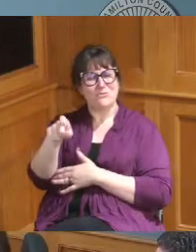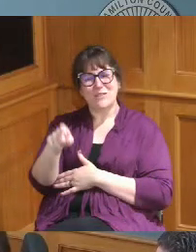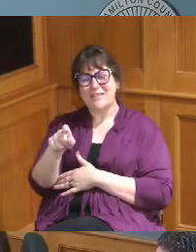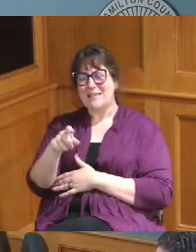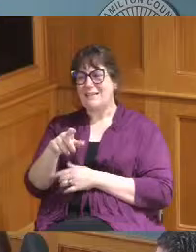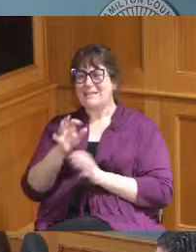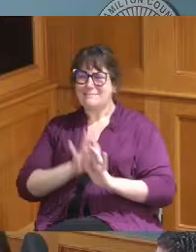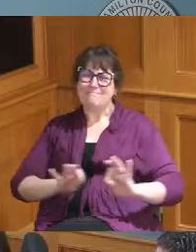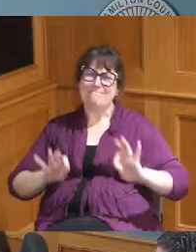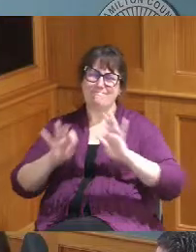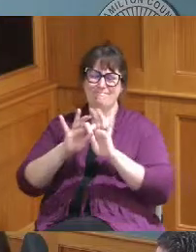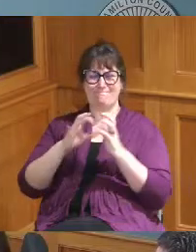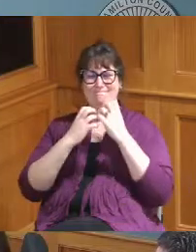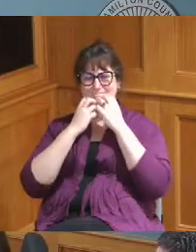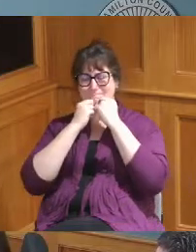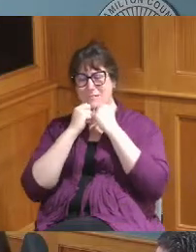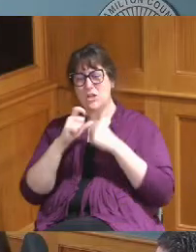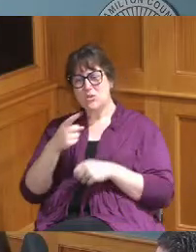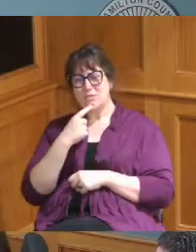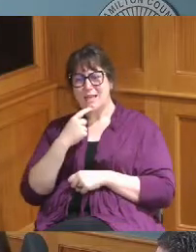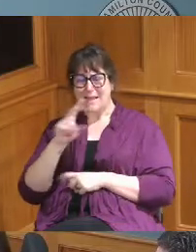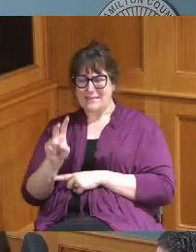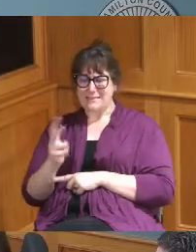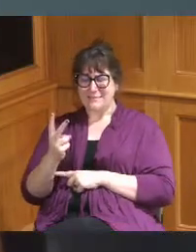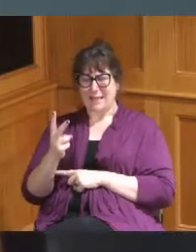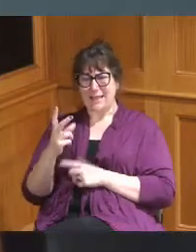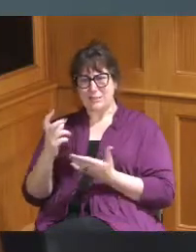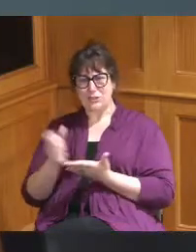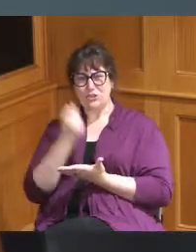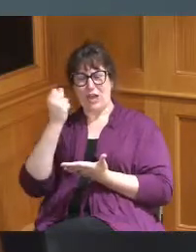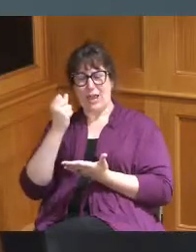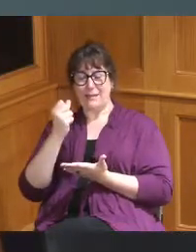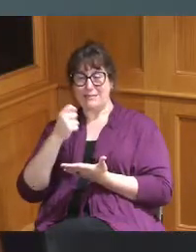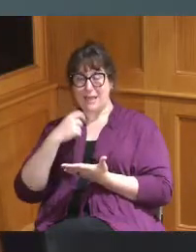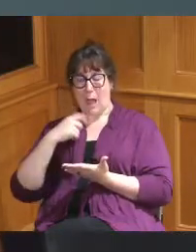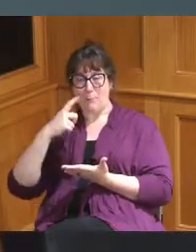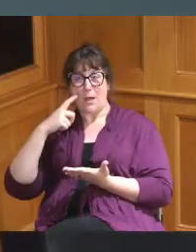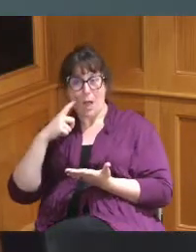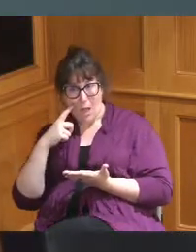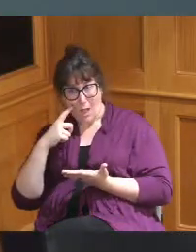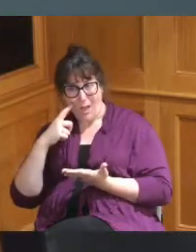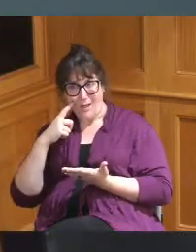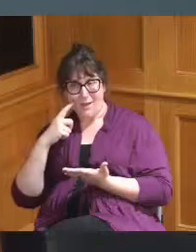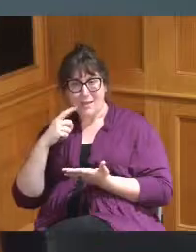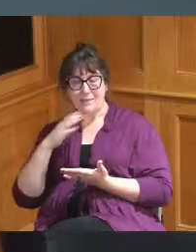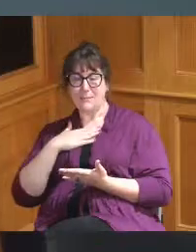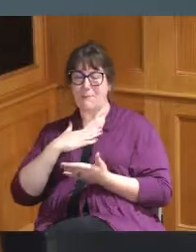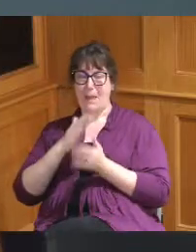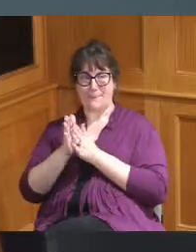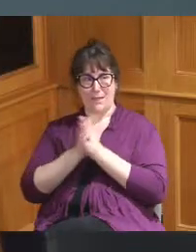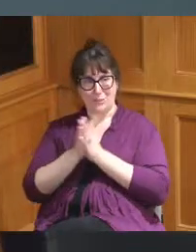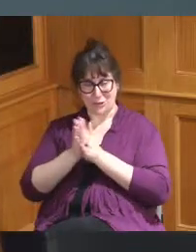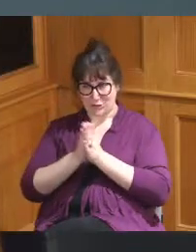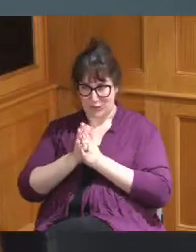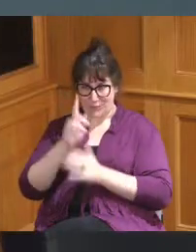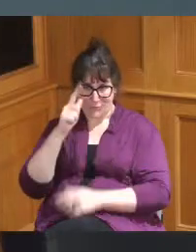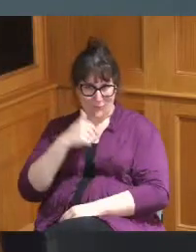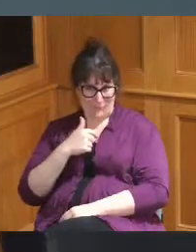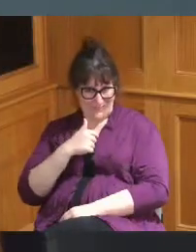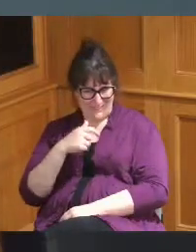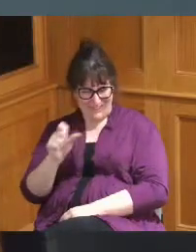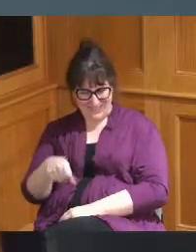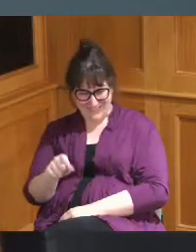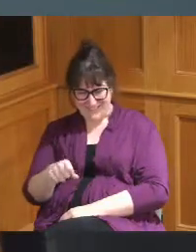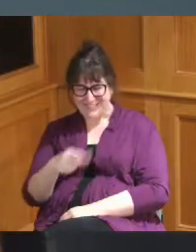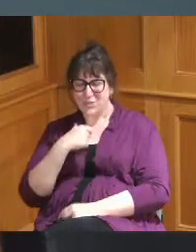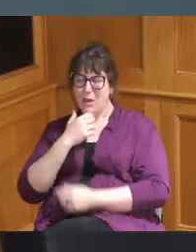When you say second chance, you get my ear because it's a passion near and dear to my heart. So I appreciate